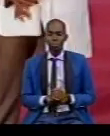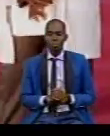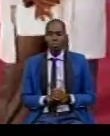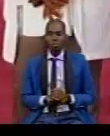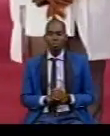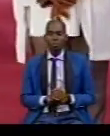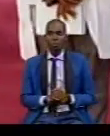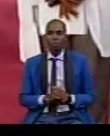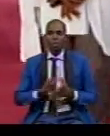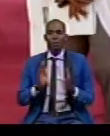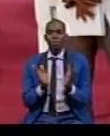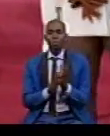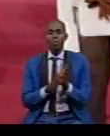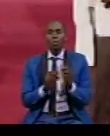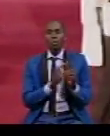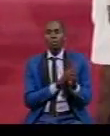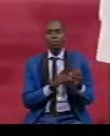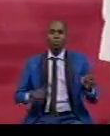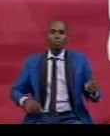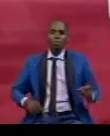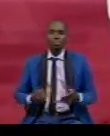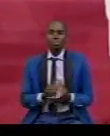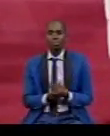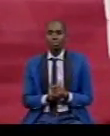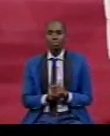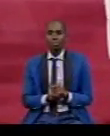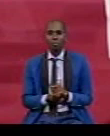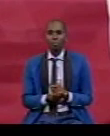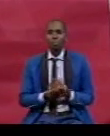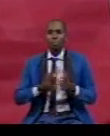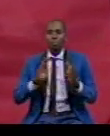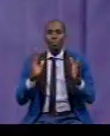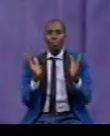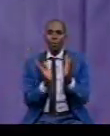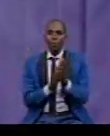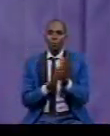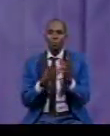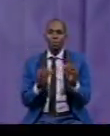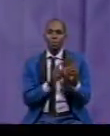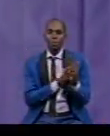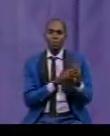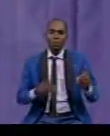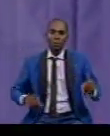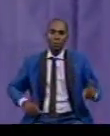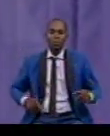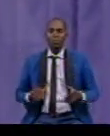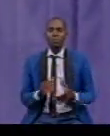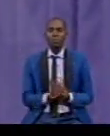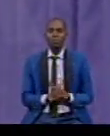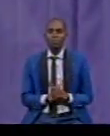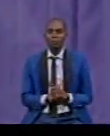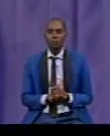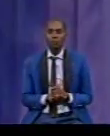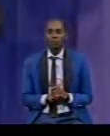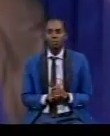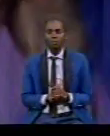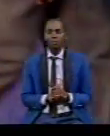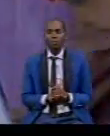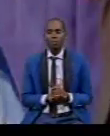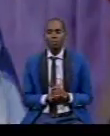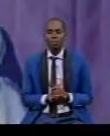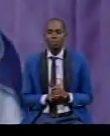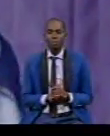Night of salvation. Night of healing. Night of deliverance.